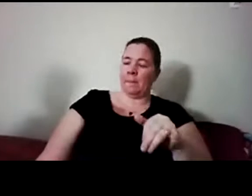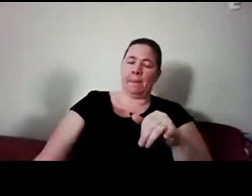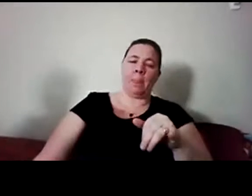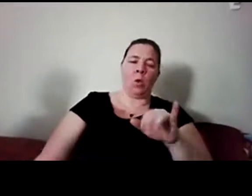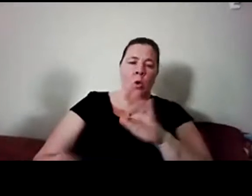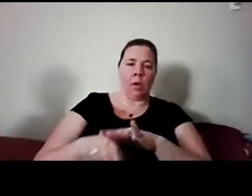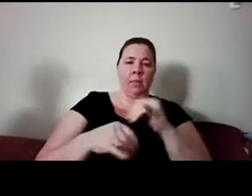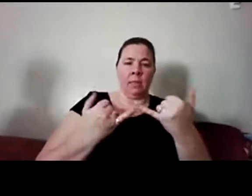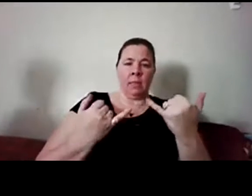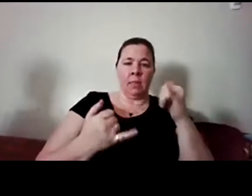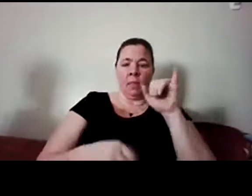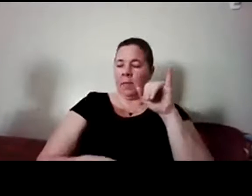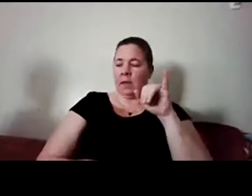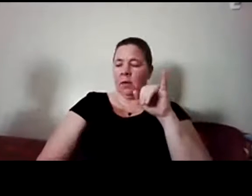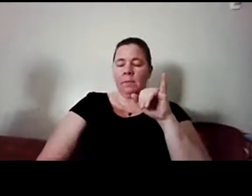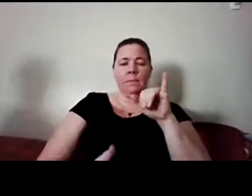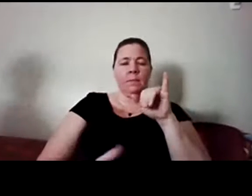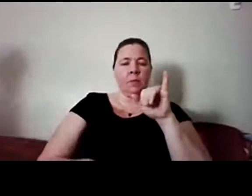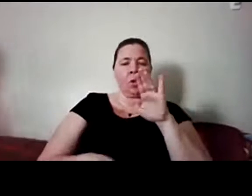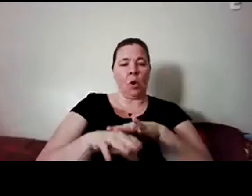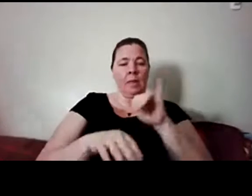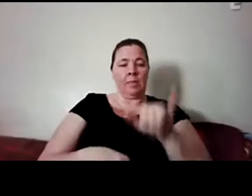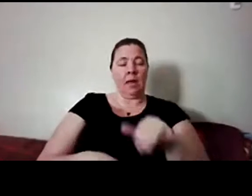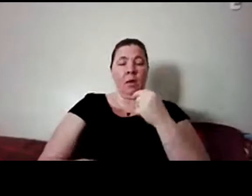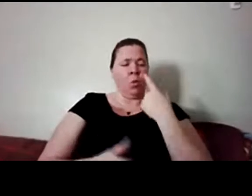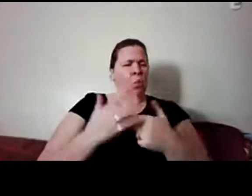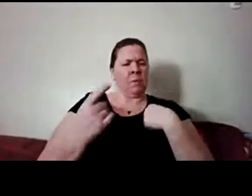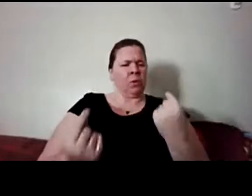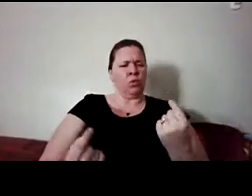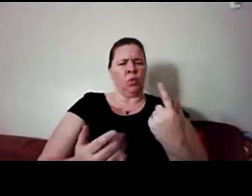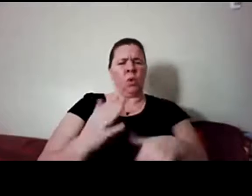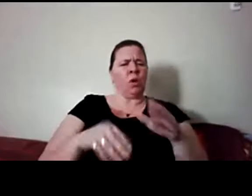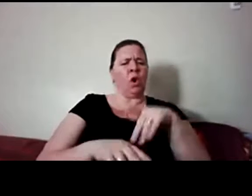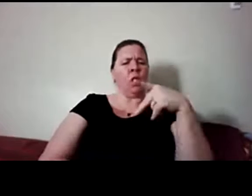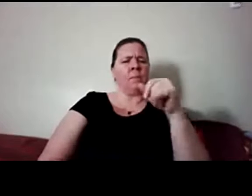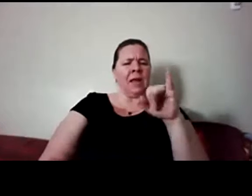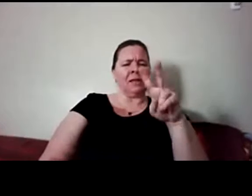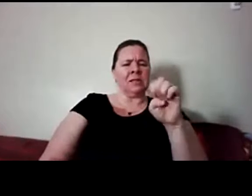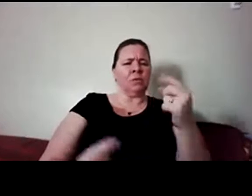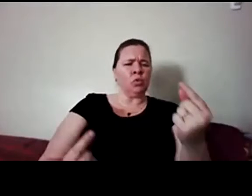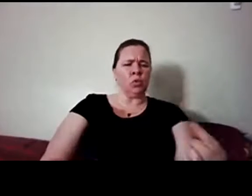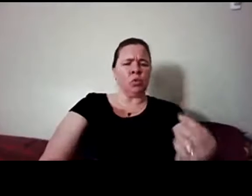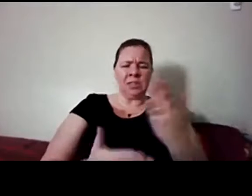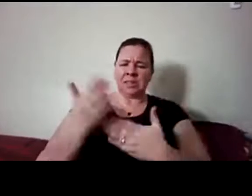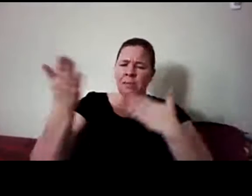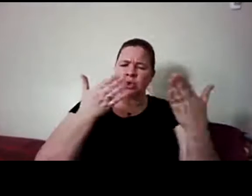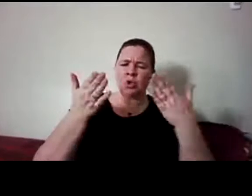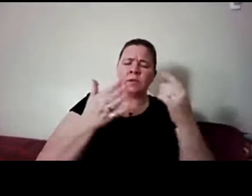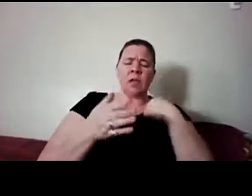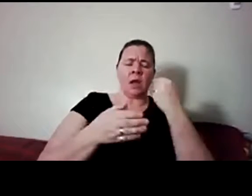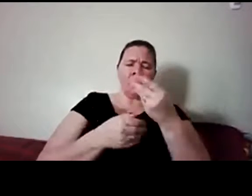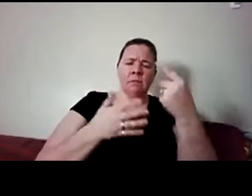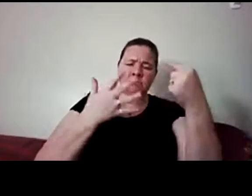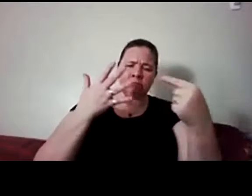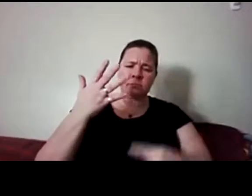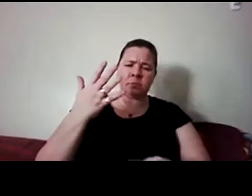Okay? Now, what am I doing? What is Onpassive doing? What am I doing? I'm giving you some of the services, a few of them, the ones that we can